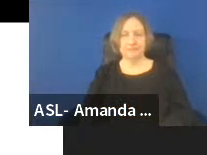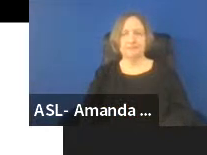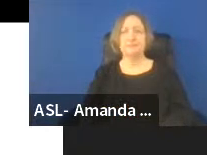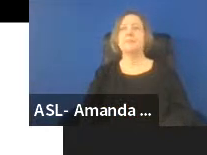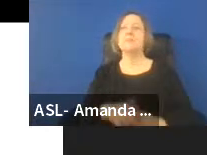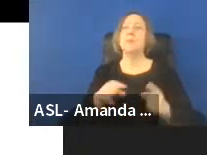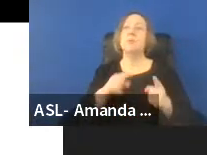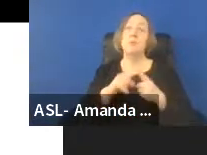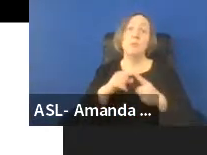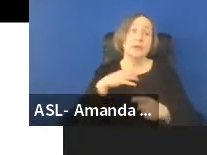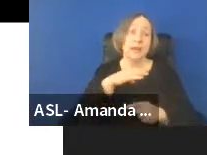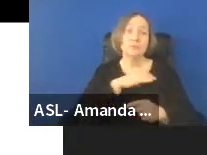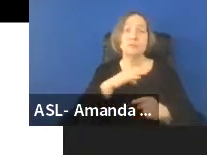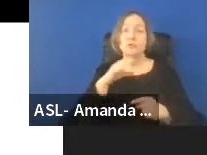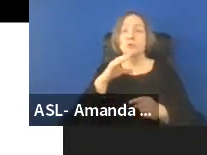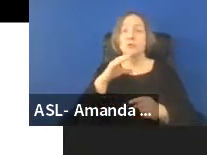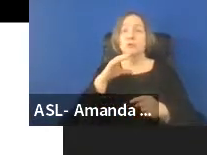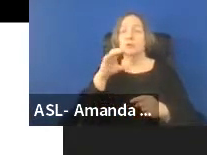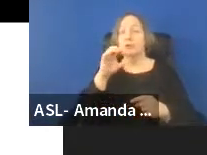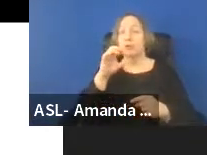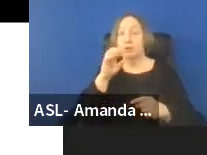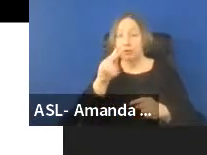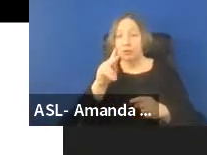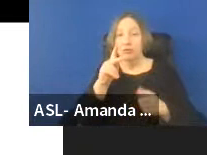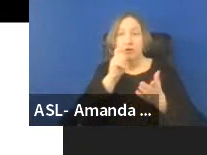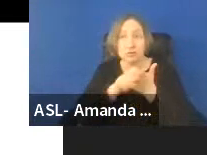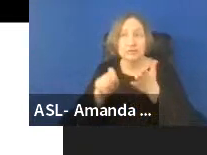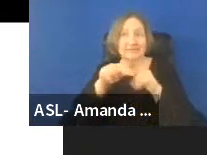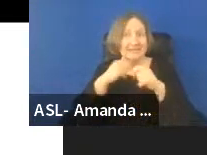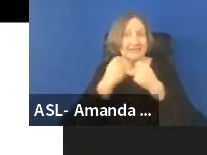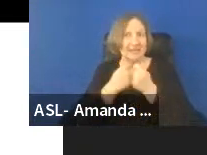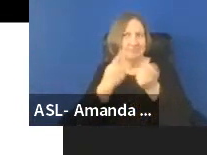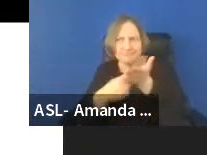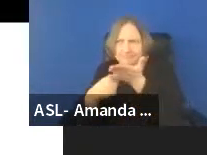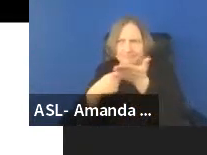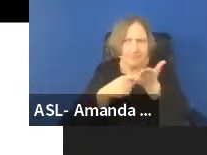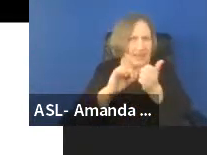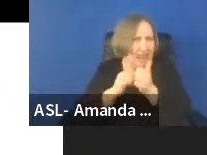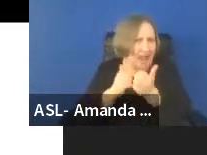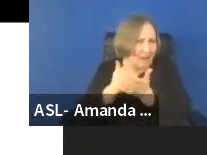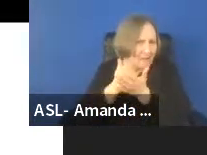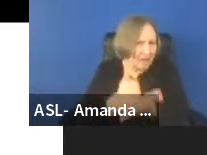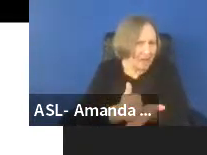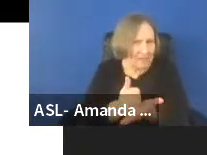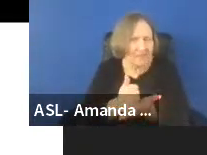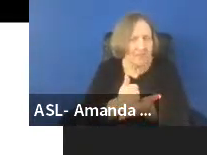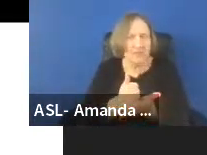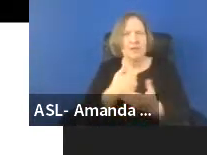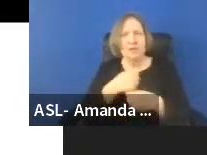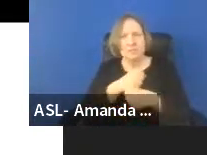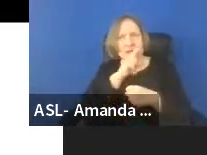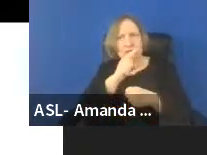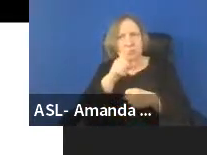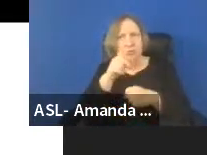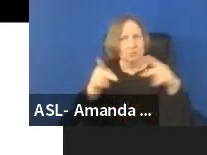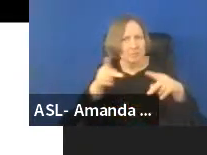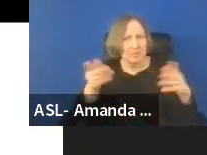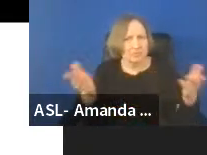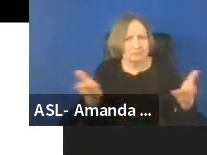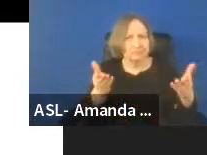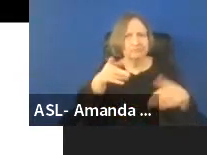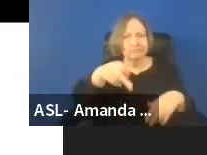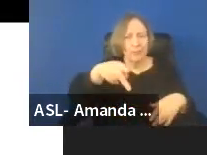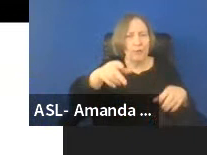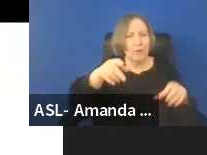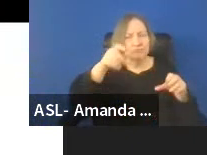When the council clerk team started talking about how we could help to make sure all Portlanders understand how